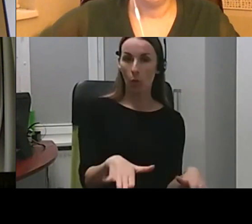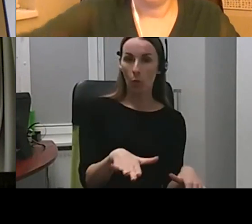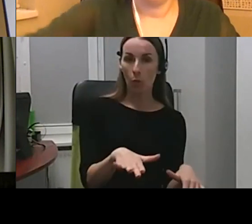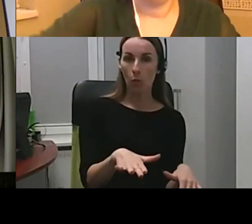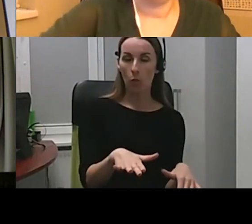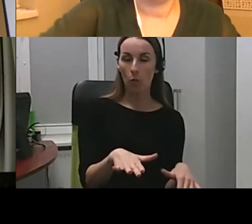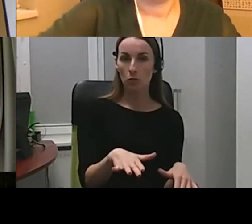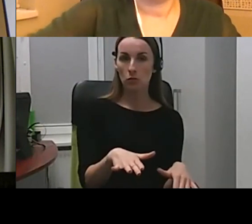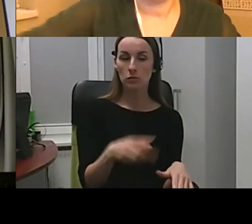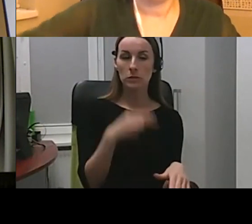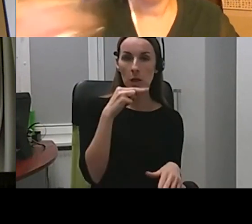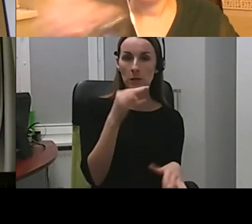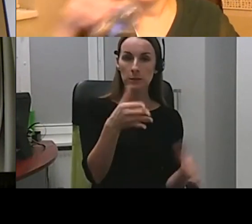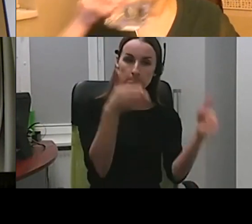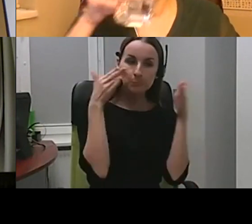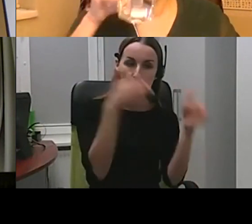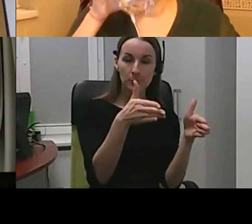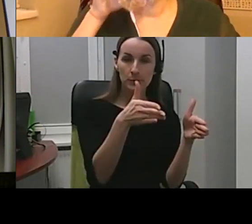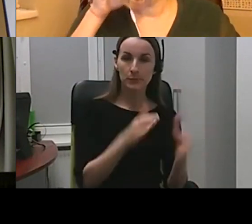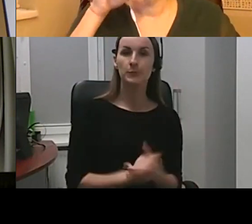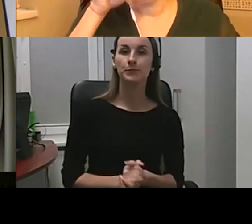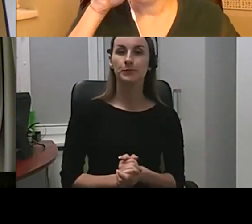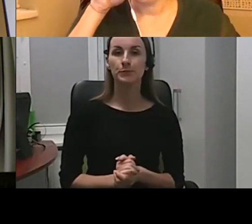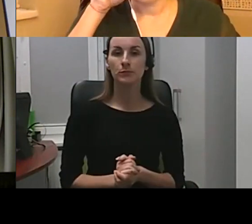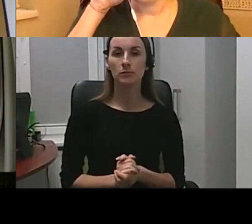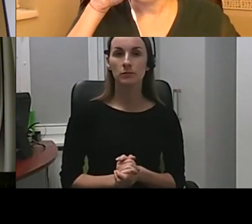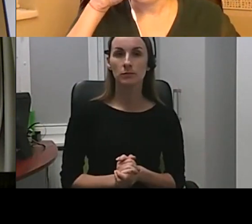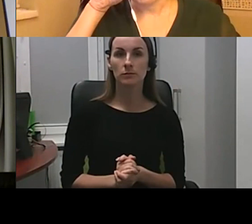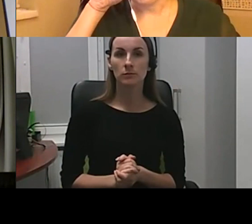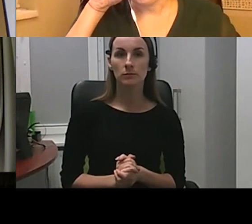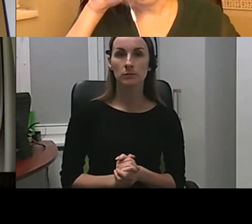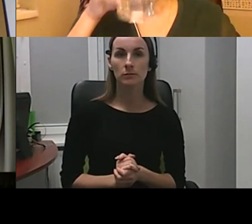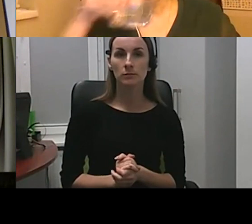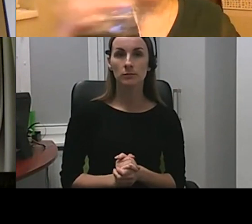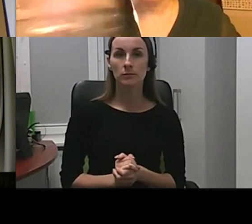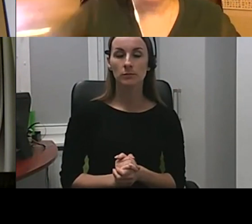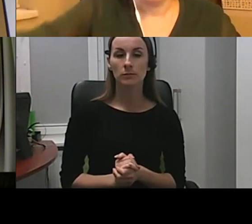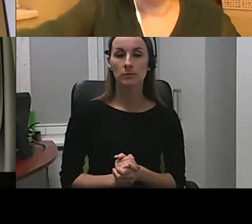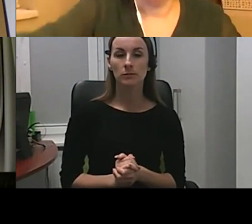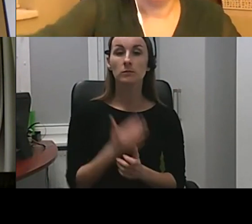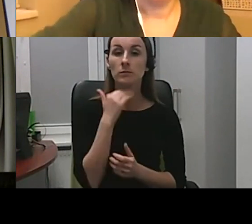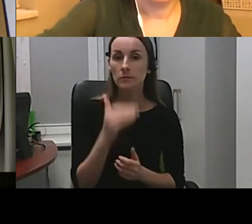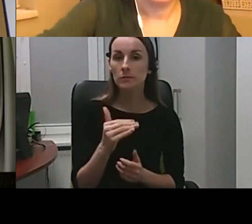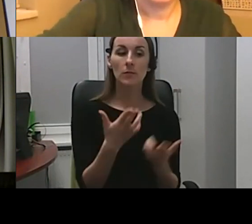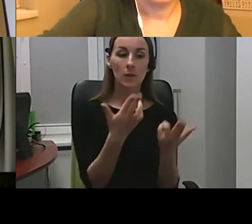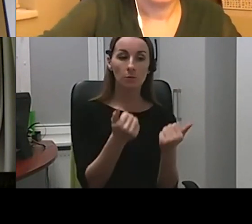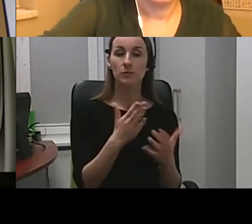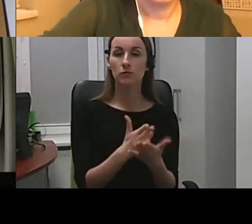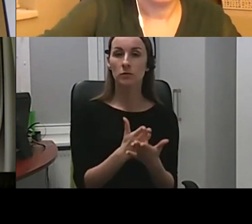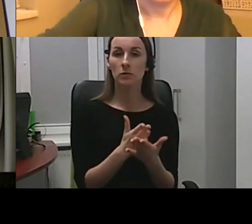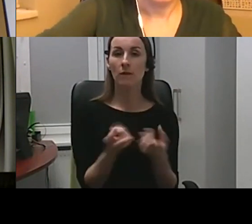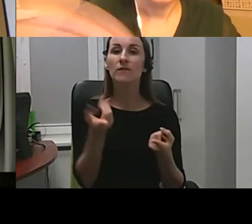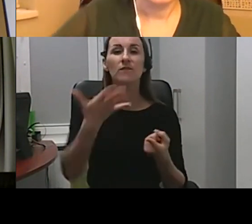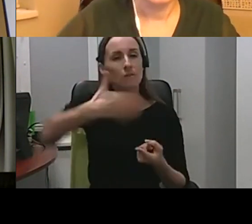attention, and after all, everything is up to the Belarusian people, who are fascinating and